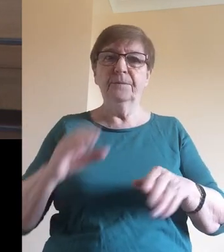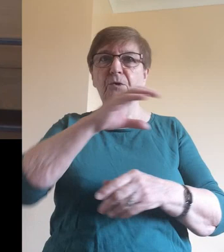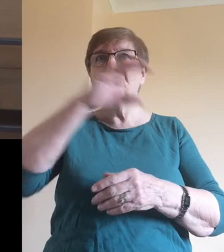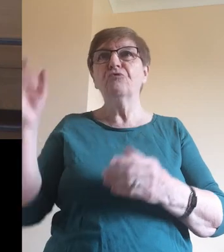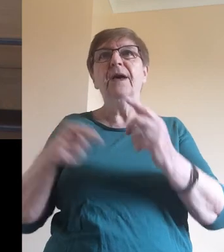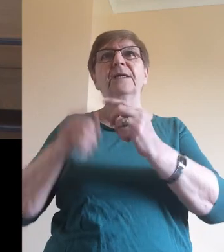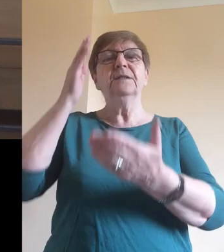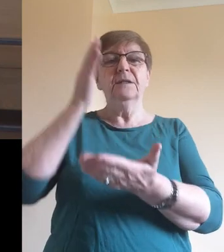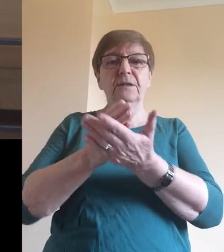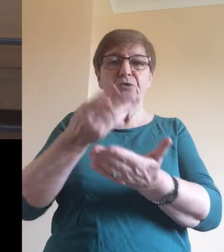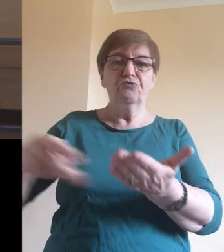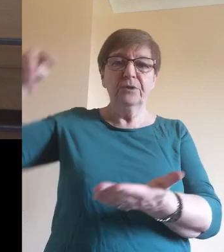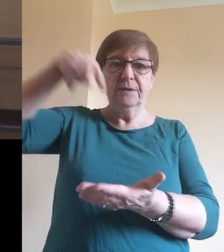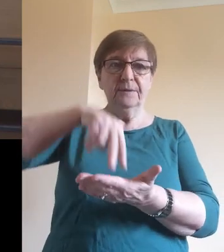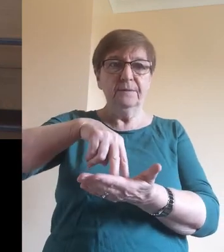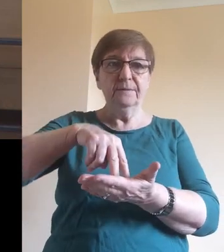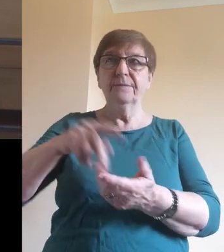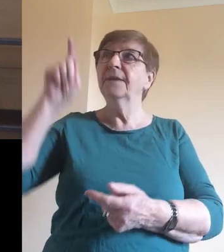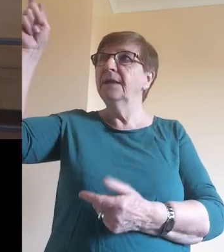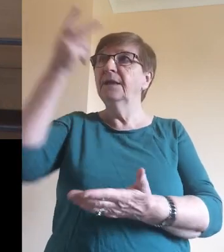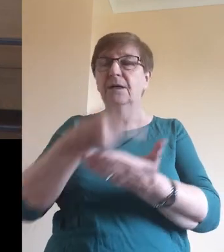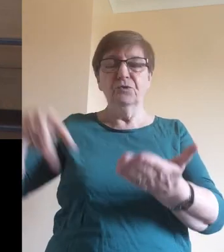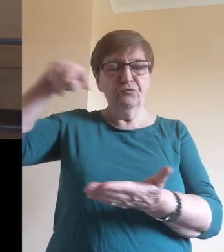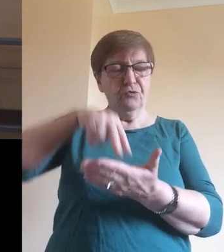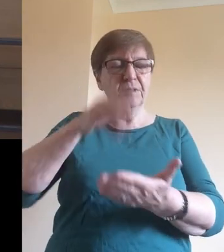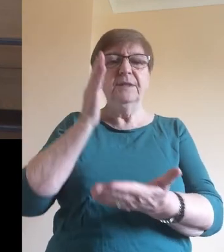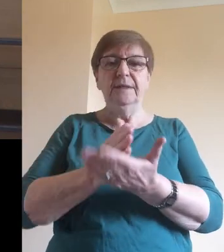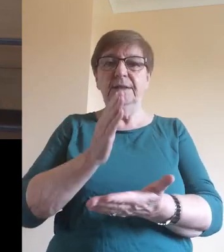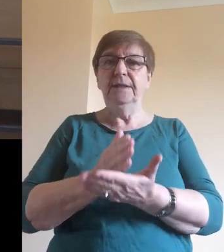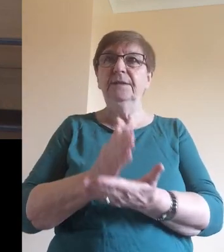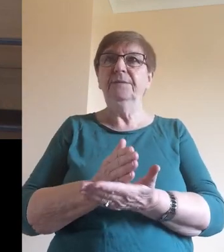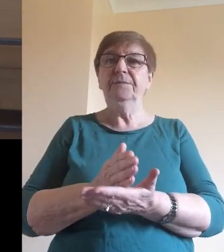Christ is risen. He is risen indeed.